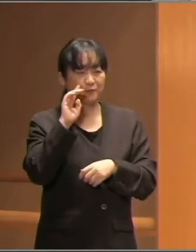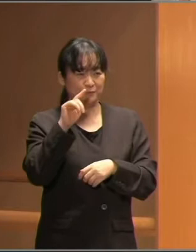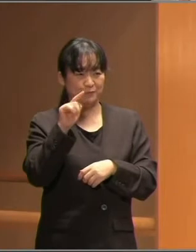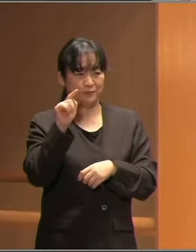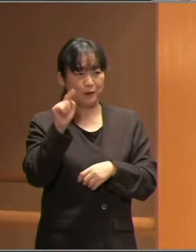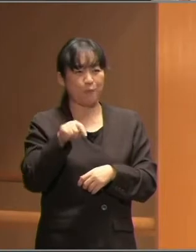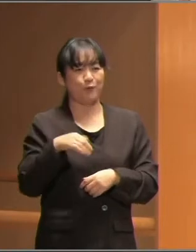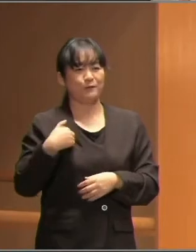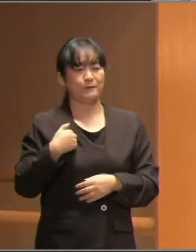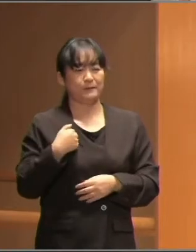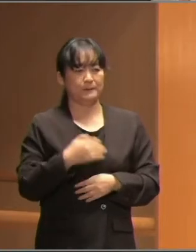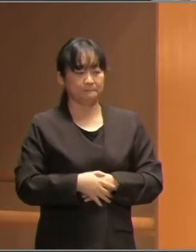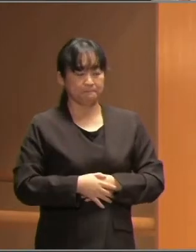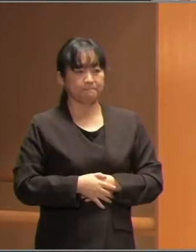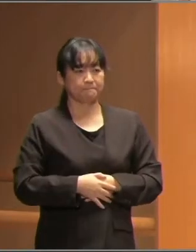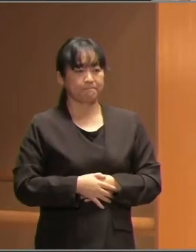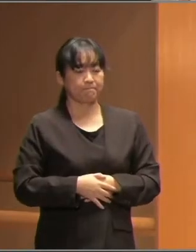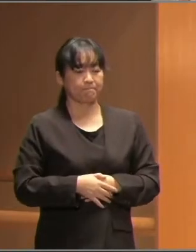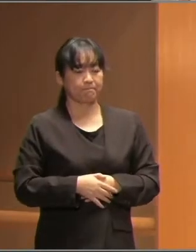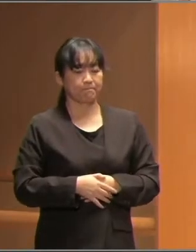You might be surprised to hear that.